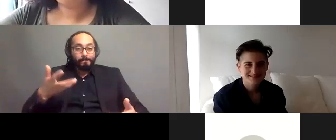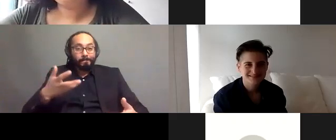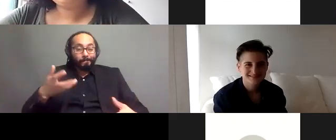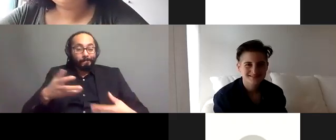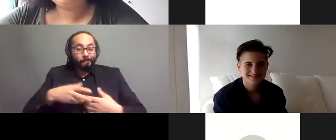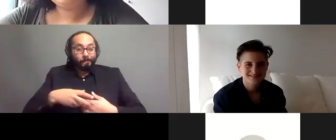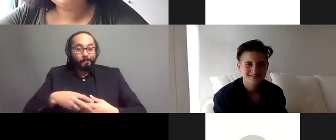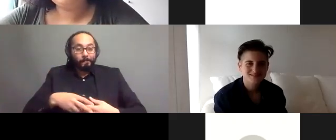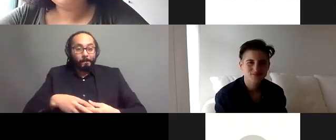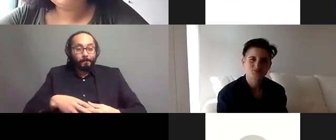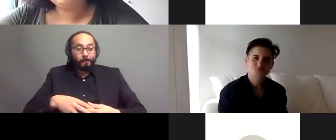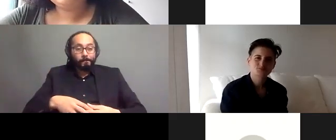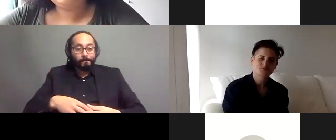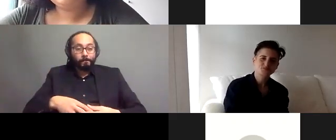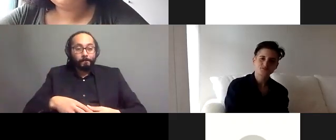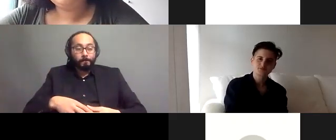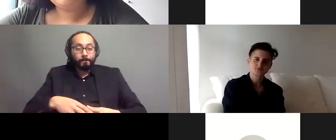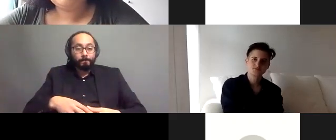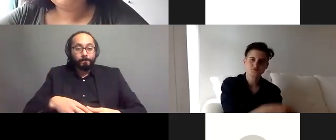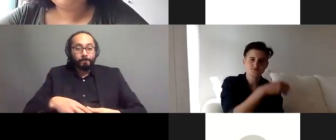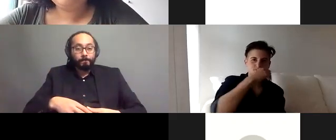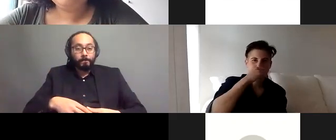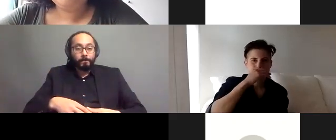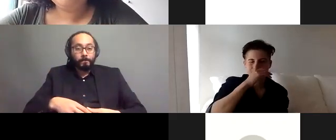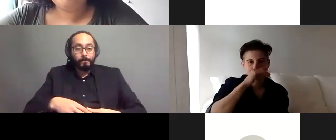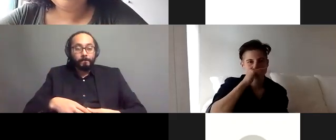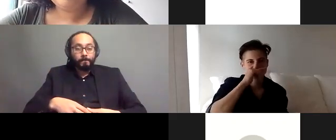What messages I would like to leave?